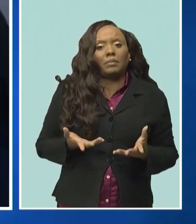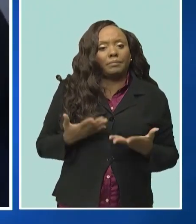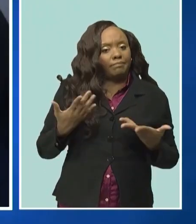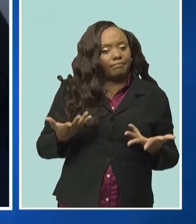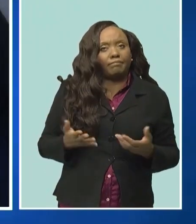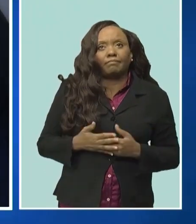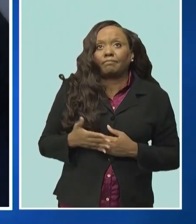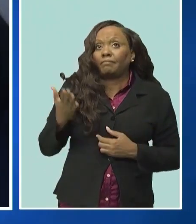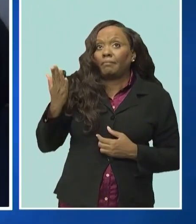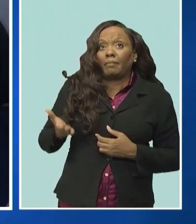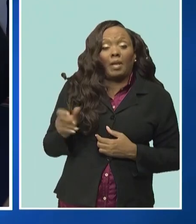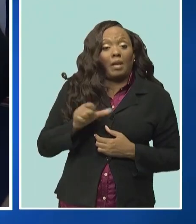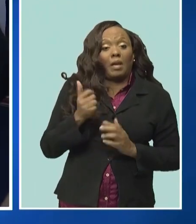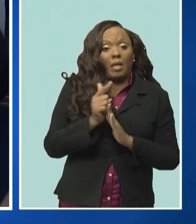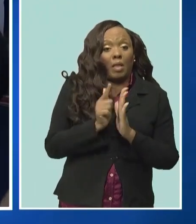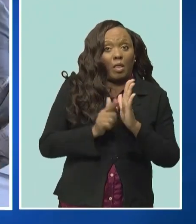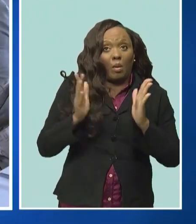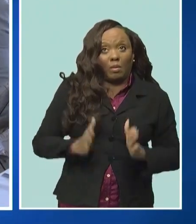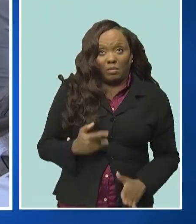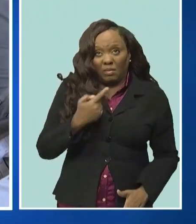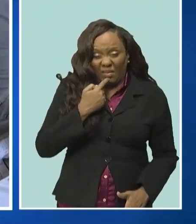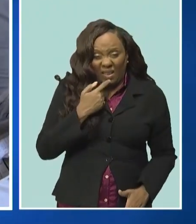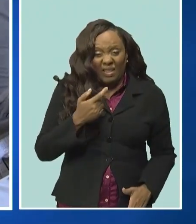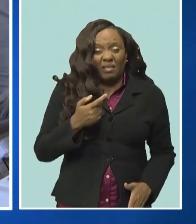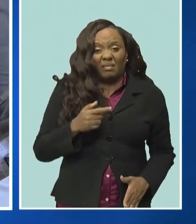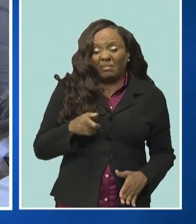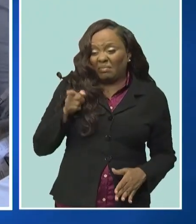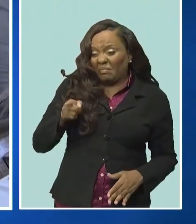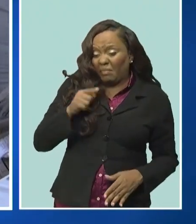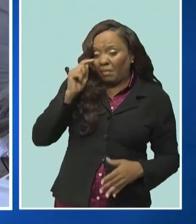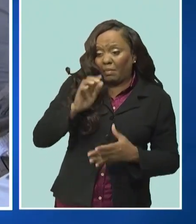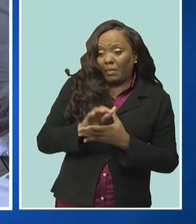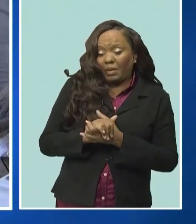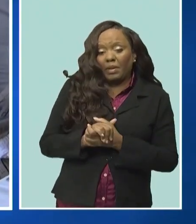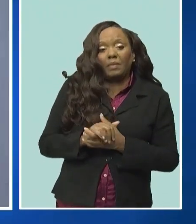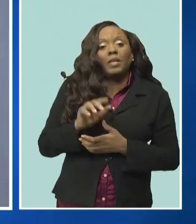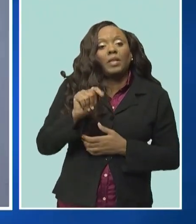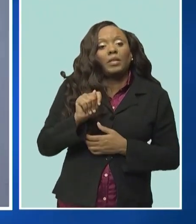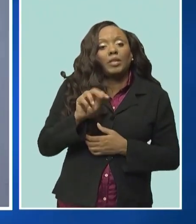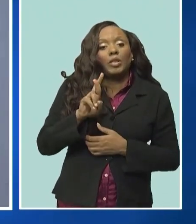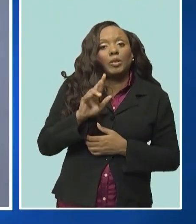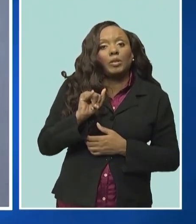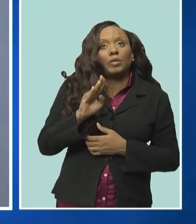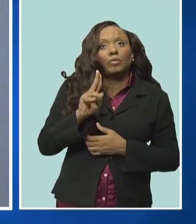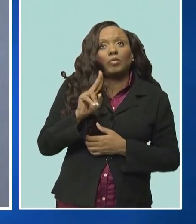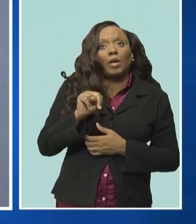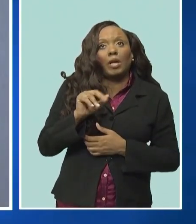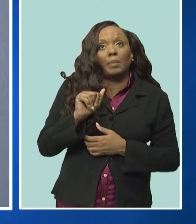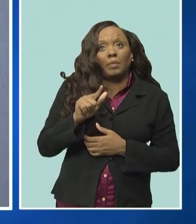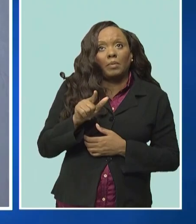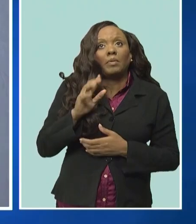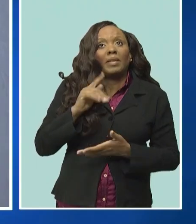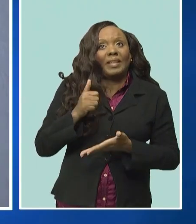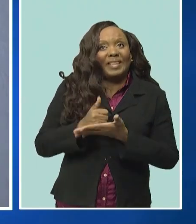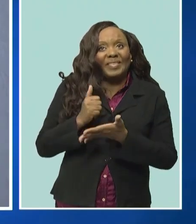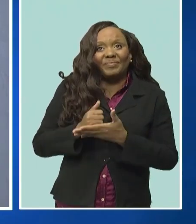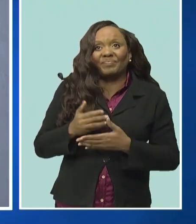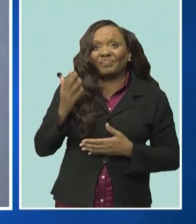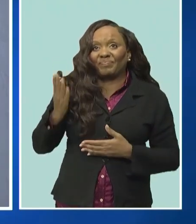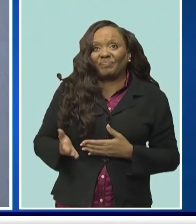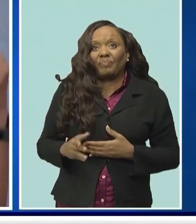issues, believes the tribunal and its decisions have helped significantly in matters. So the jurisprudence being developed was